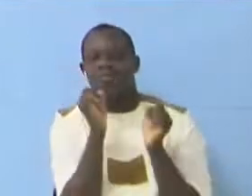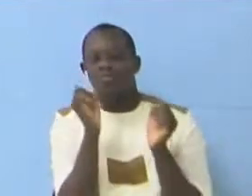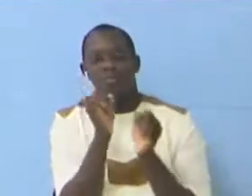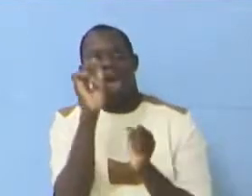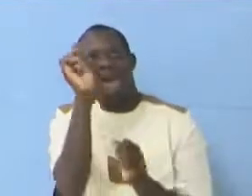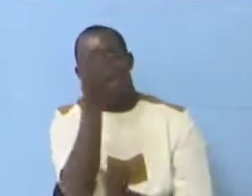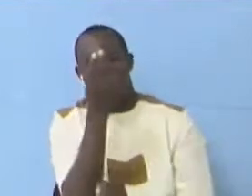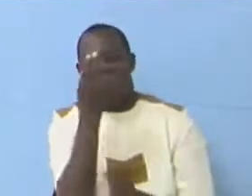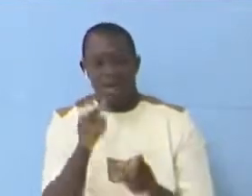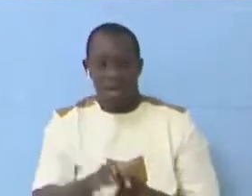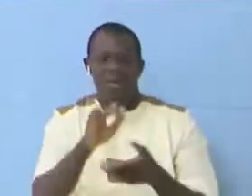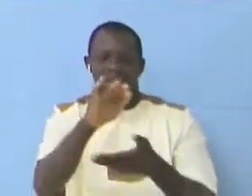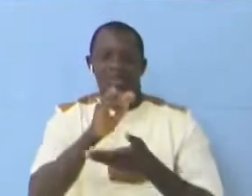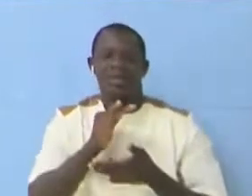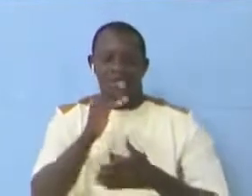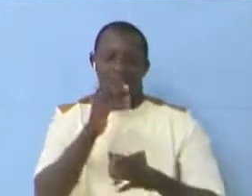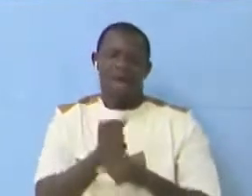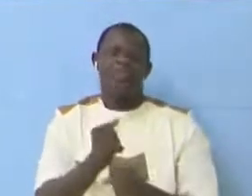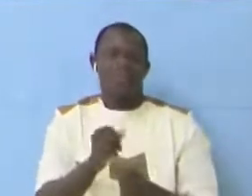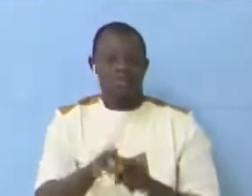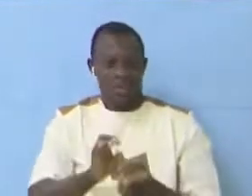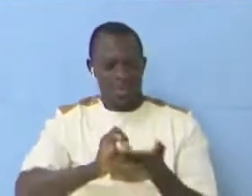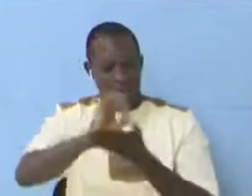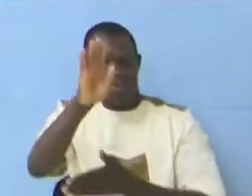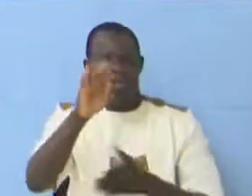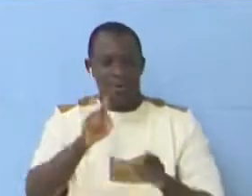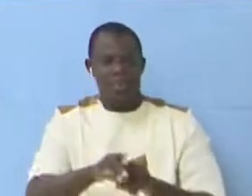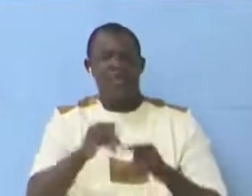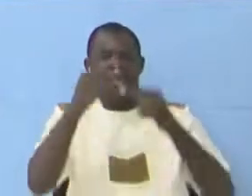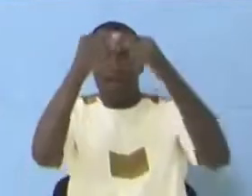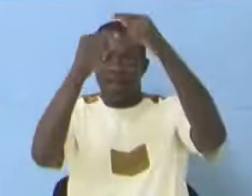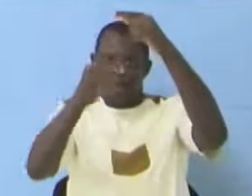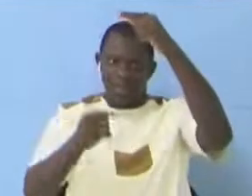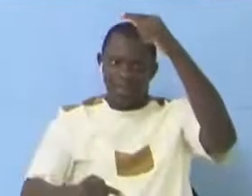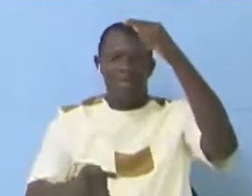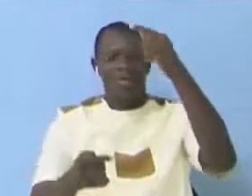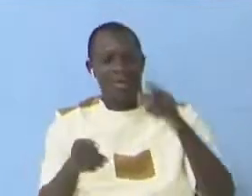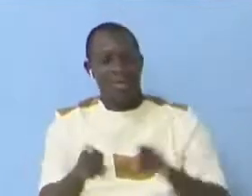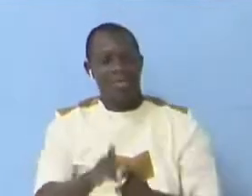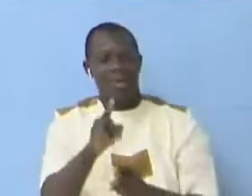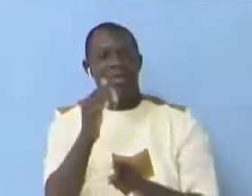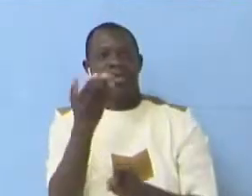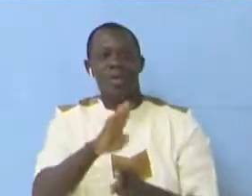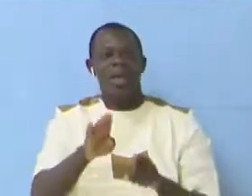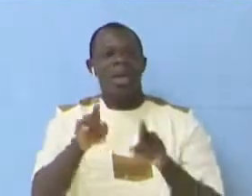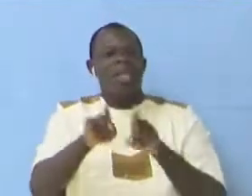Could you send me the list? Holy cow.